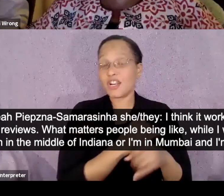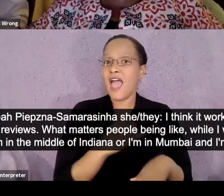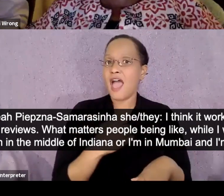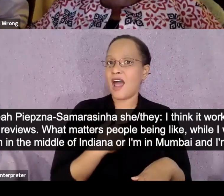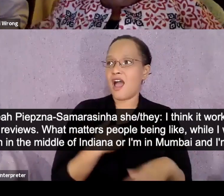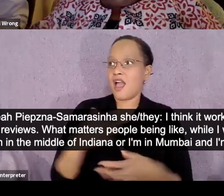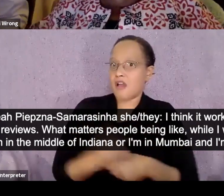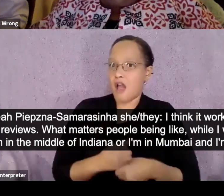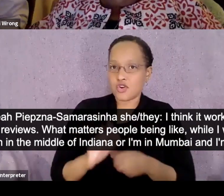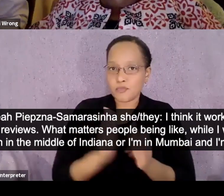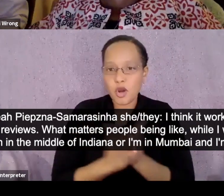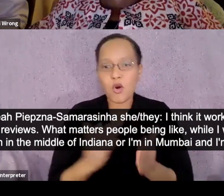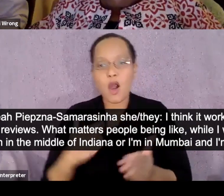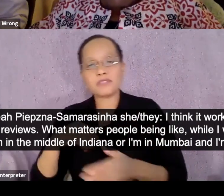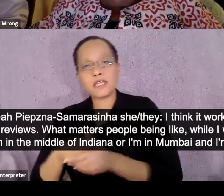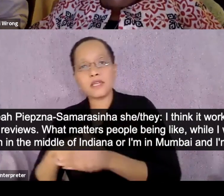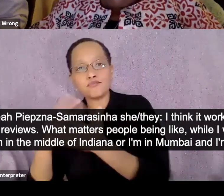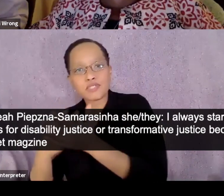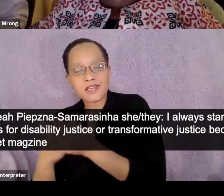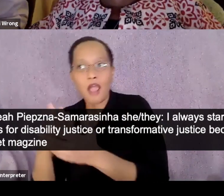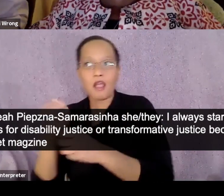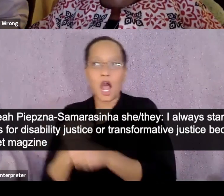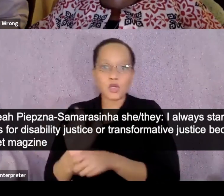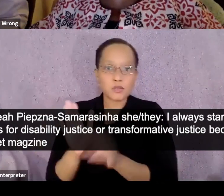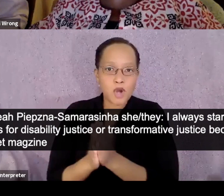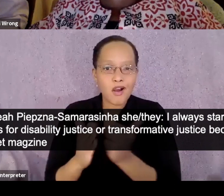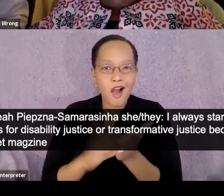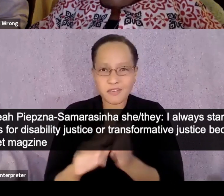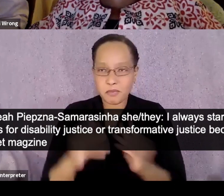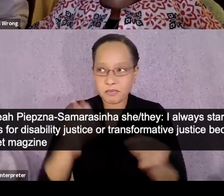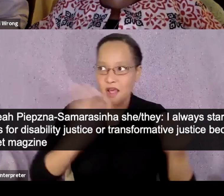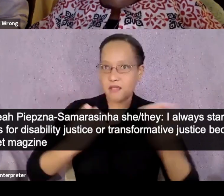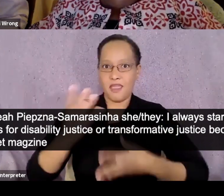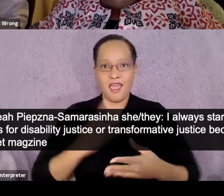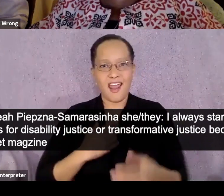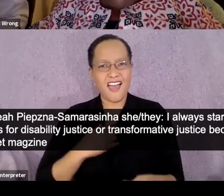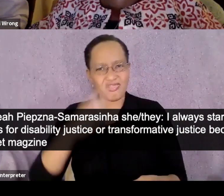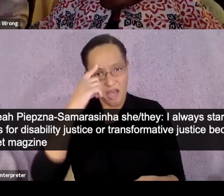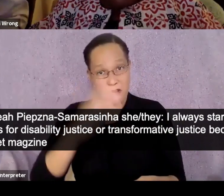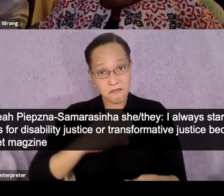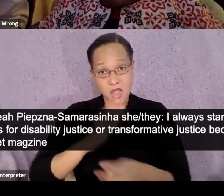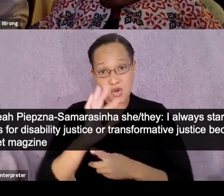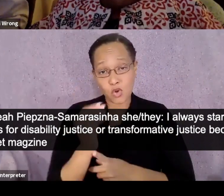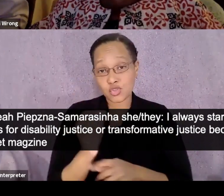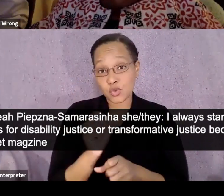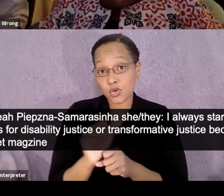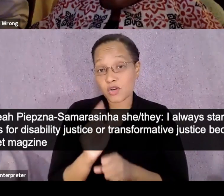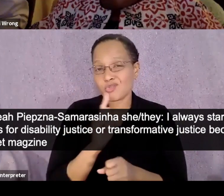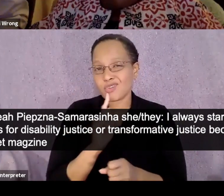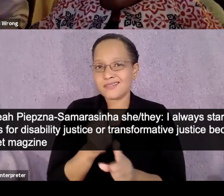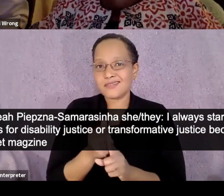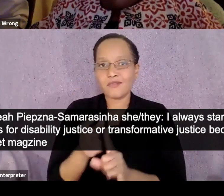in Mumbai and I'm reading this. And I always thought of my cultural work as both a recruitment strategy, whether it's for